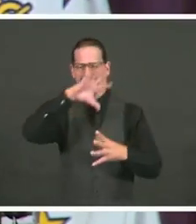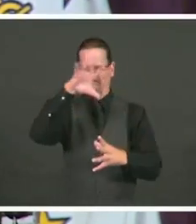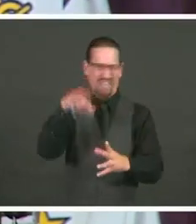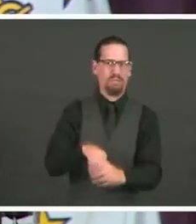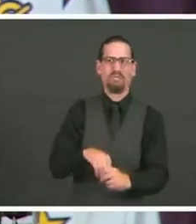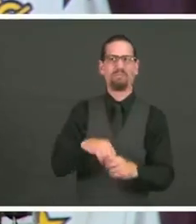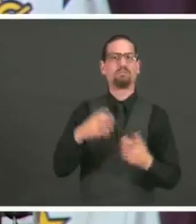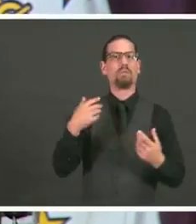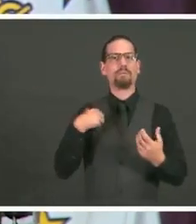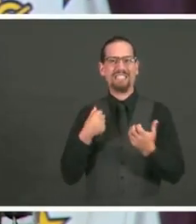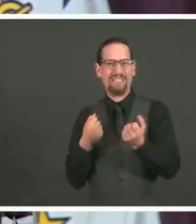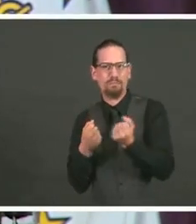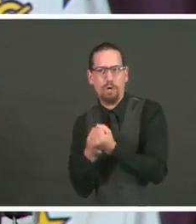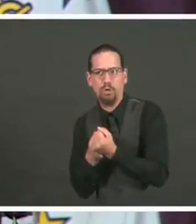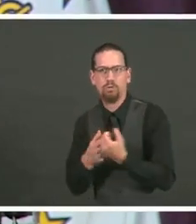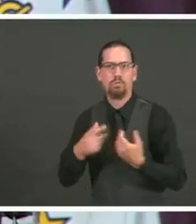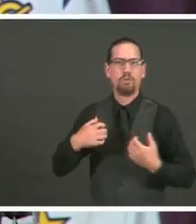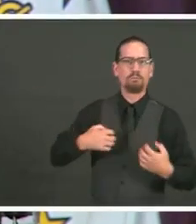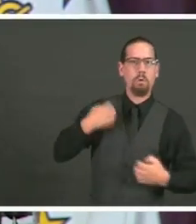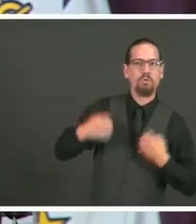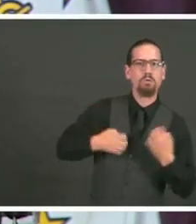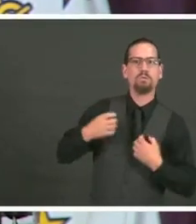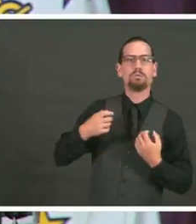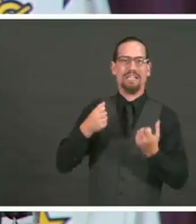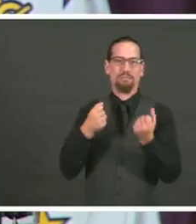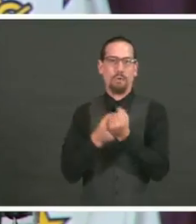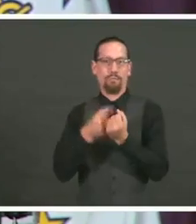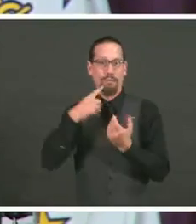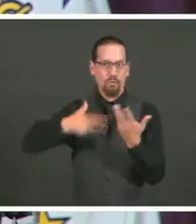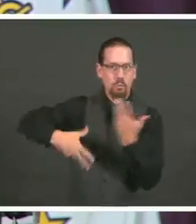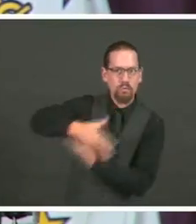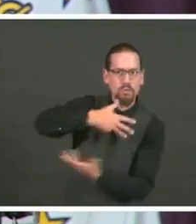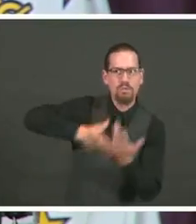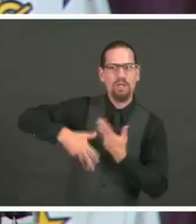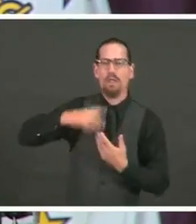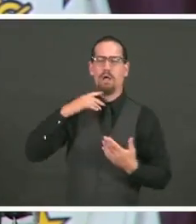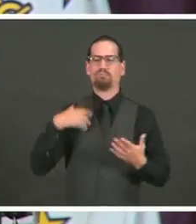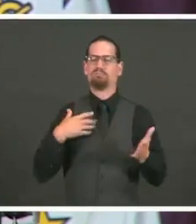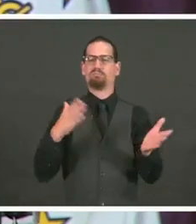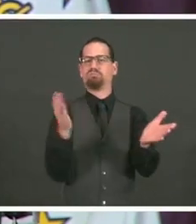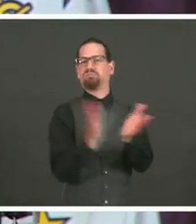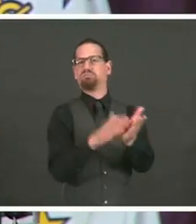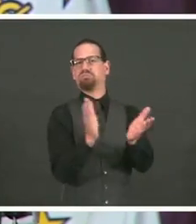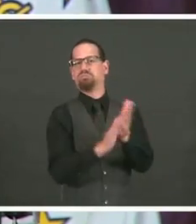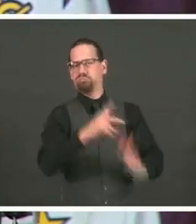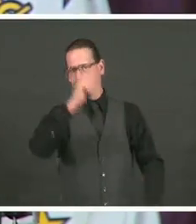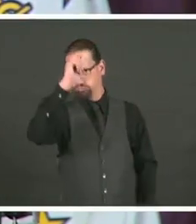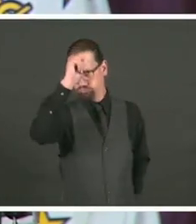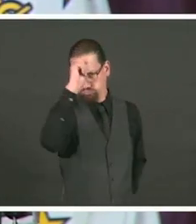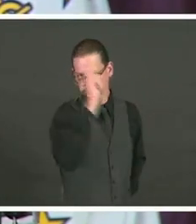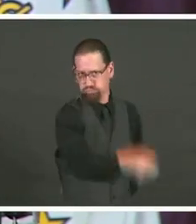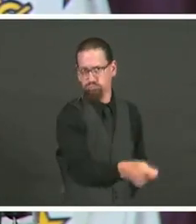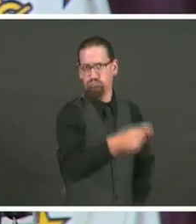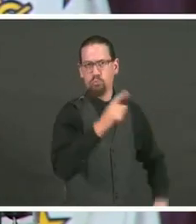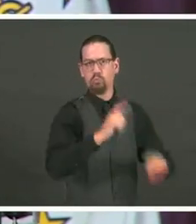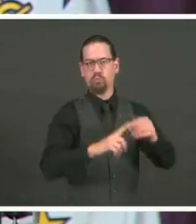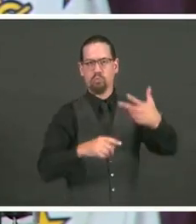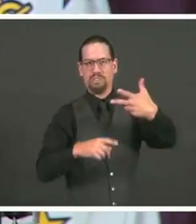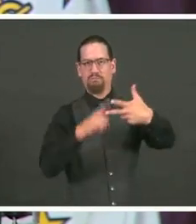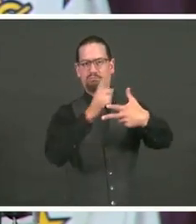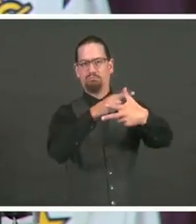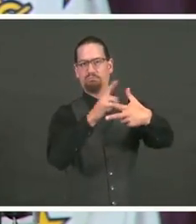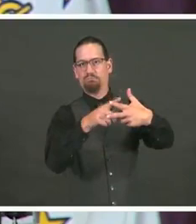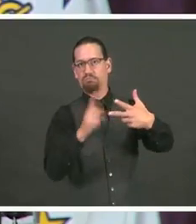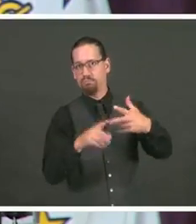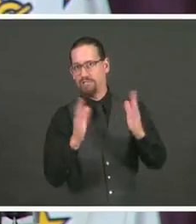learning. And they've really leaned into surmounting all of the many challenges that are going to exist